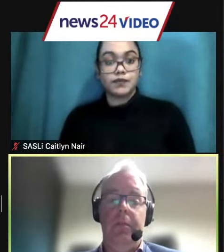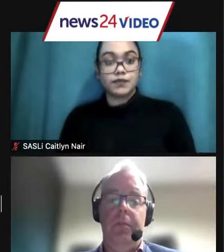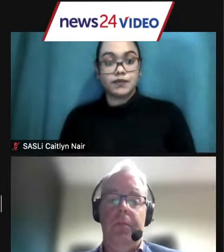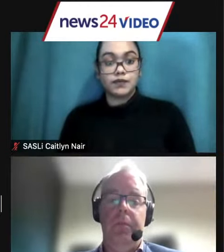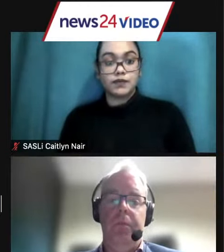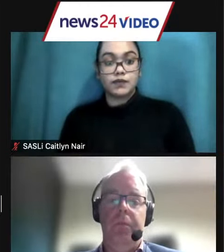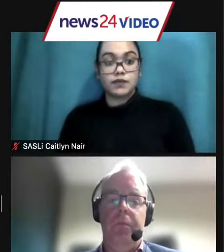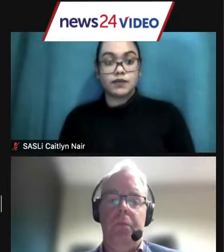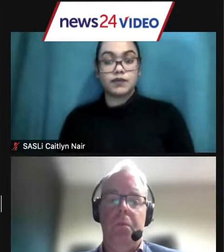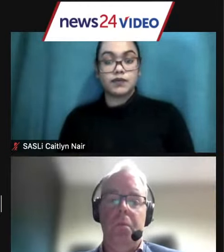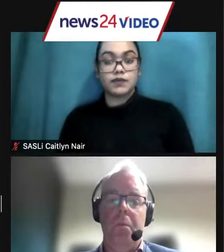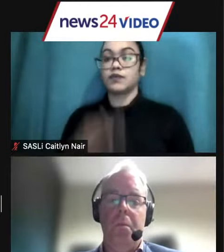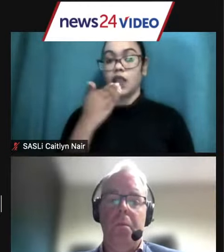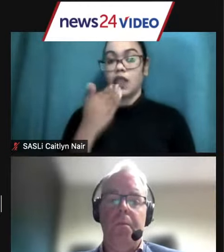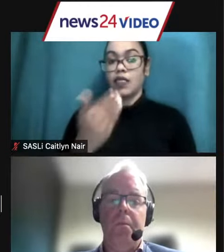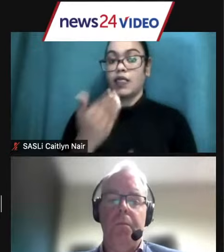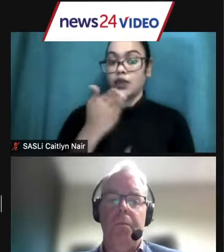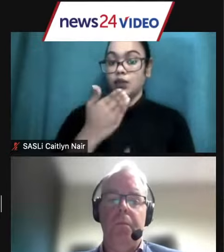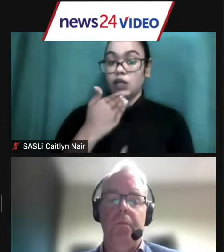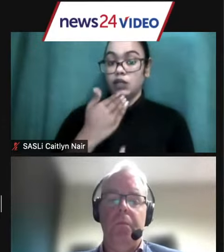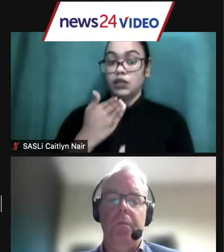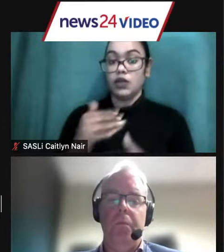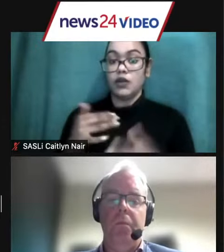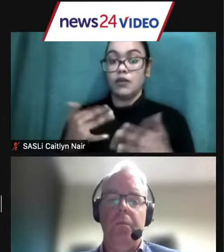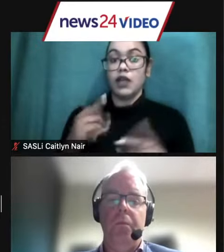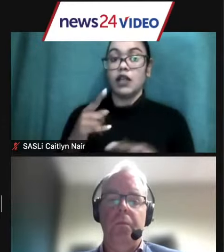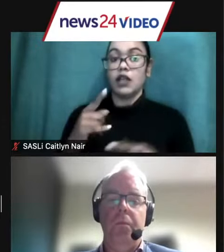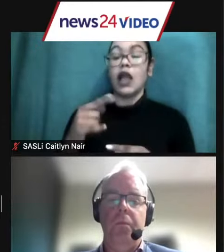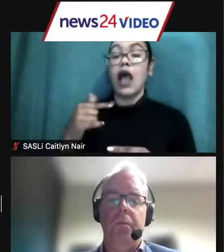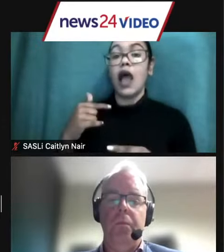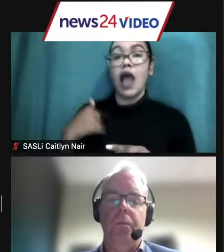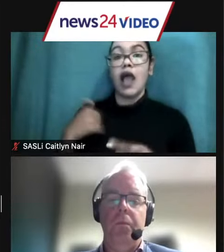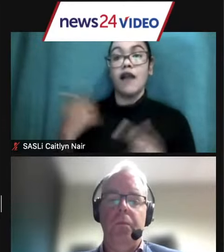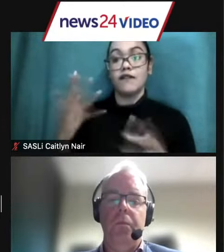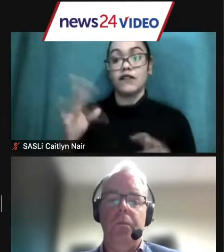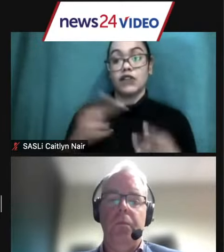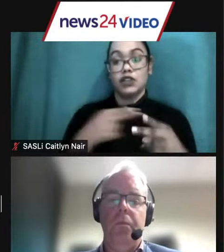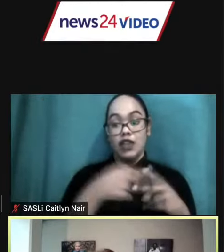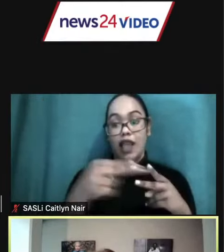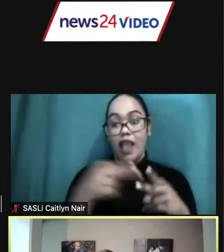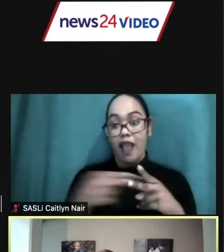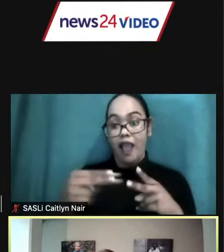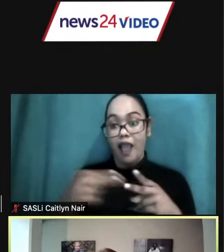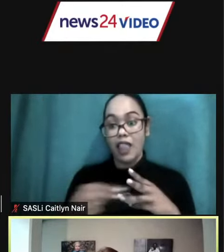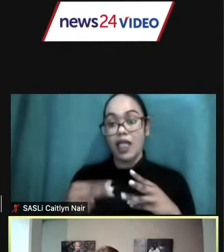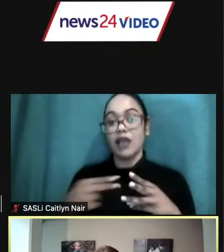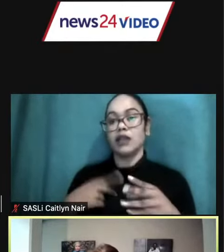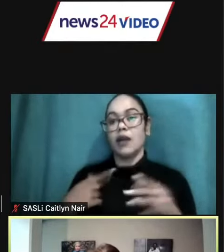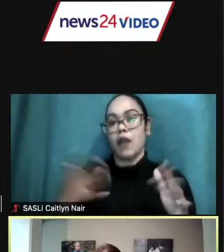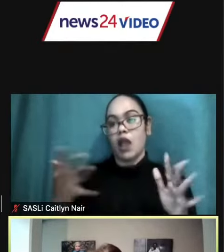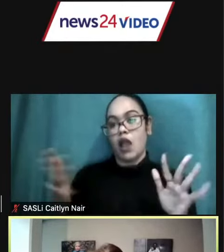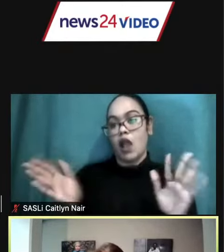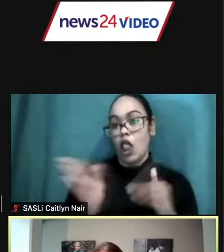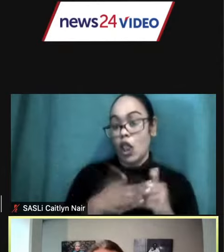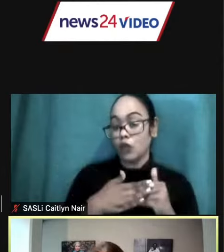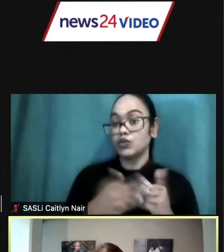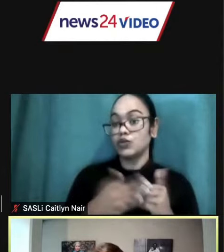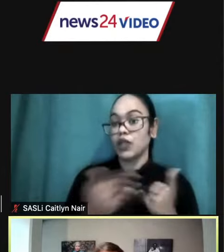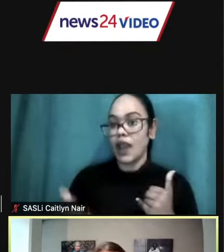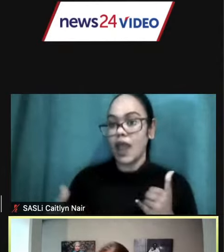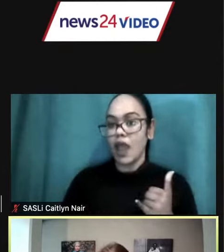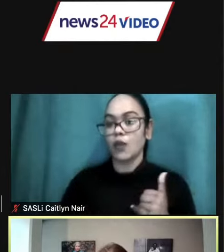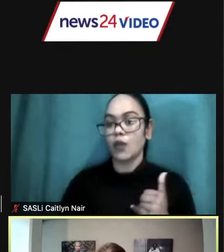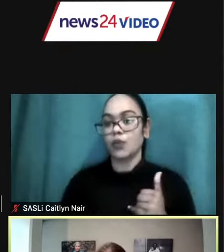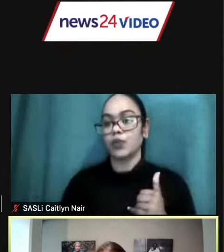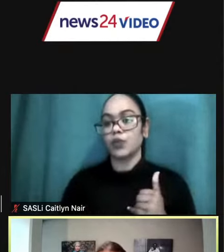Yeah, thank you, Richard. Yeah, as highlighted, I think my closing remarks is that this